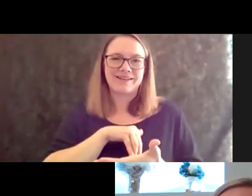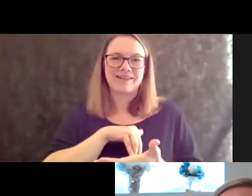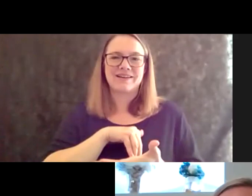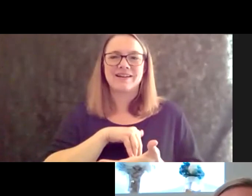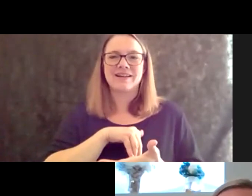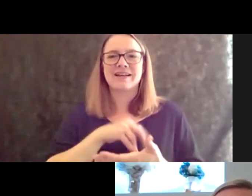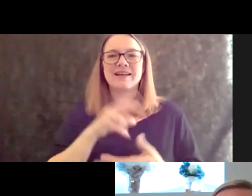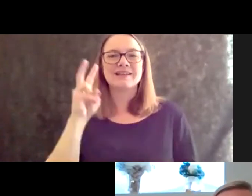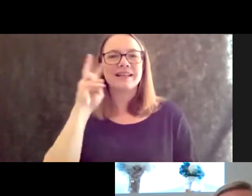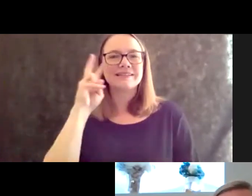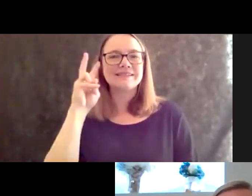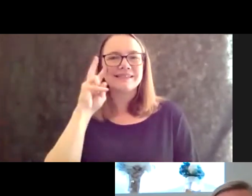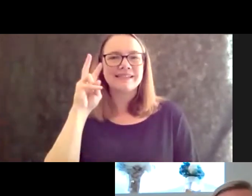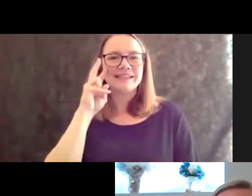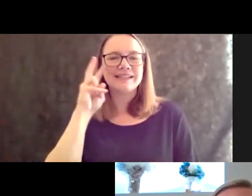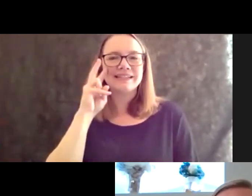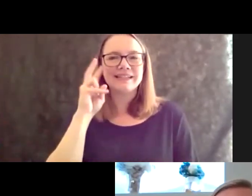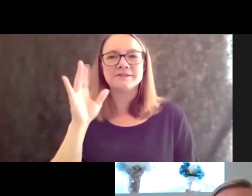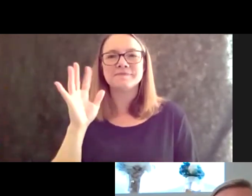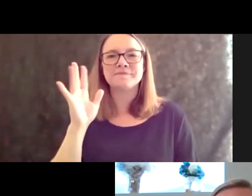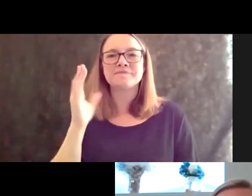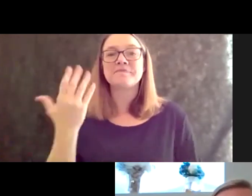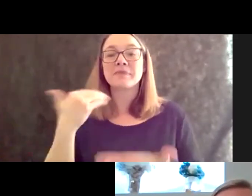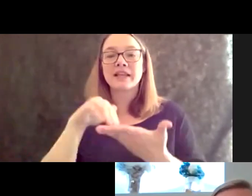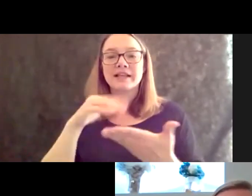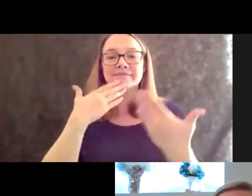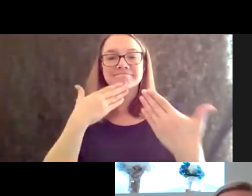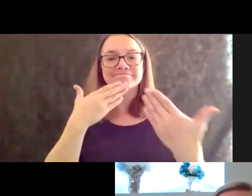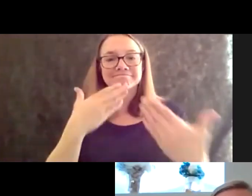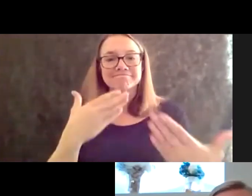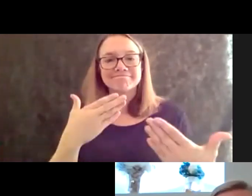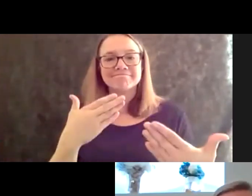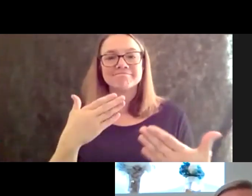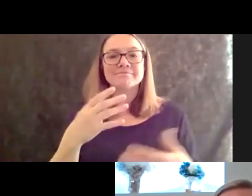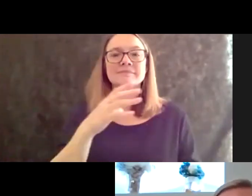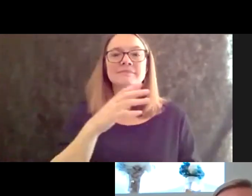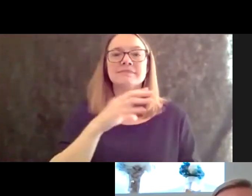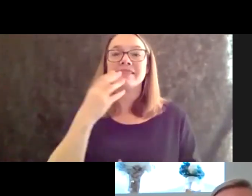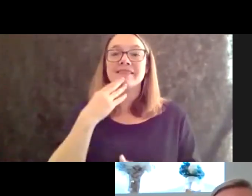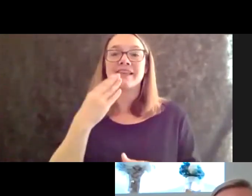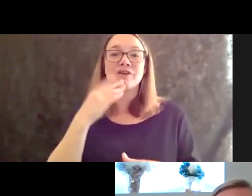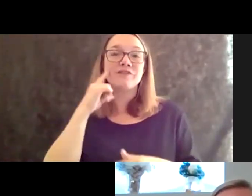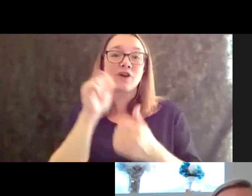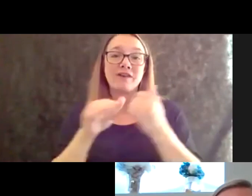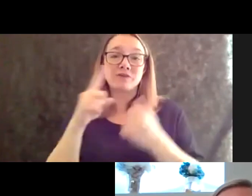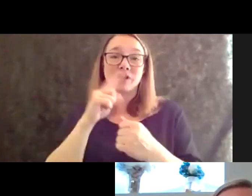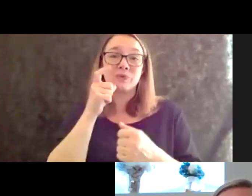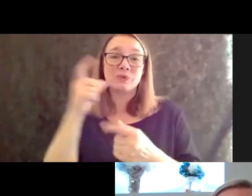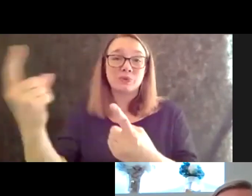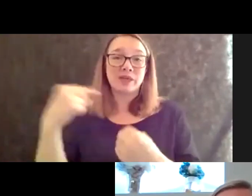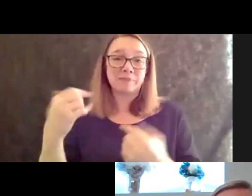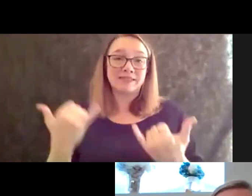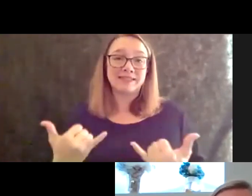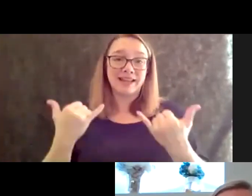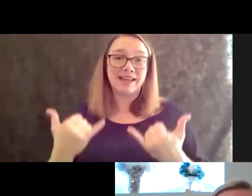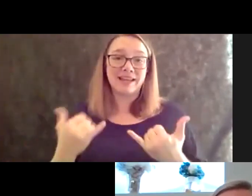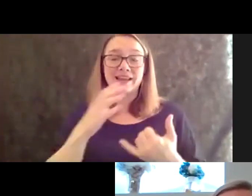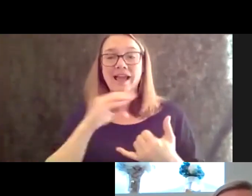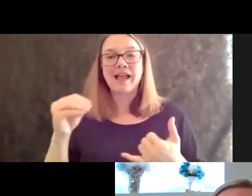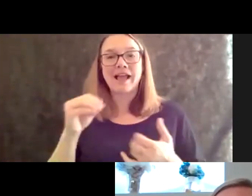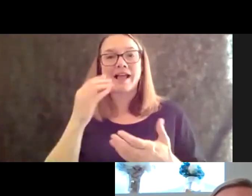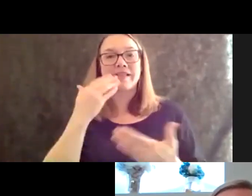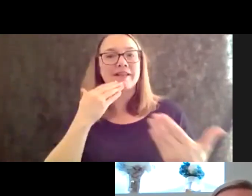Let's see here. Just again, thank you, and thank you to our attendees for joining us, and thank you to